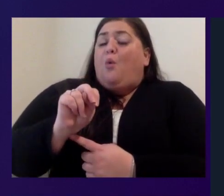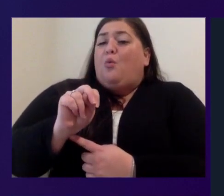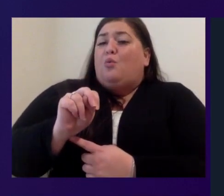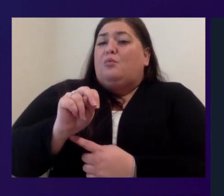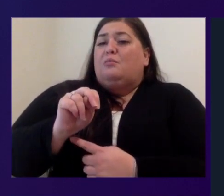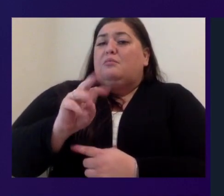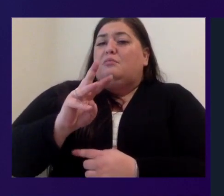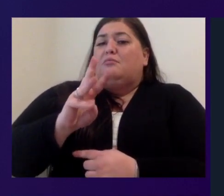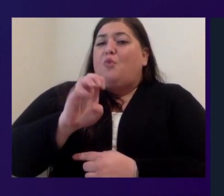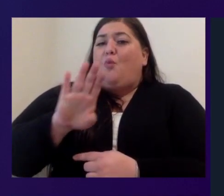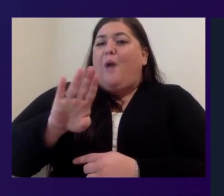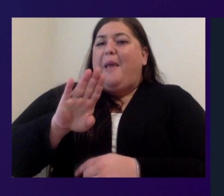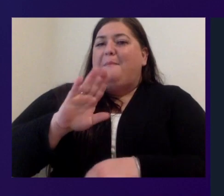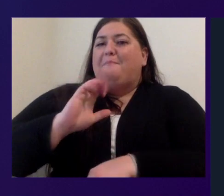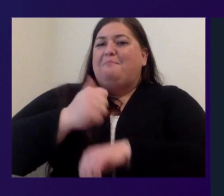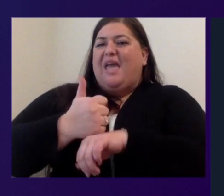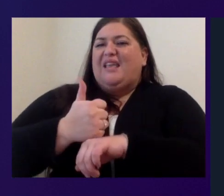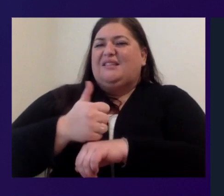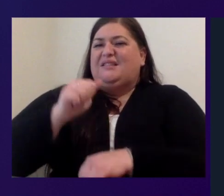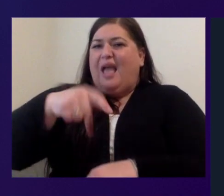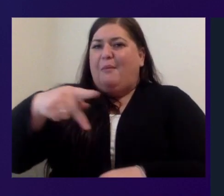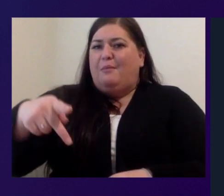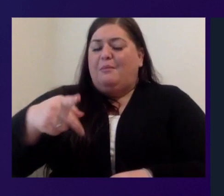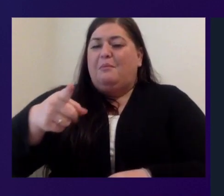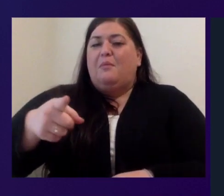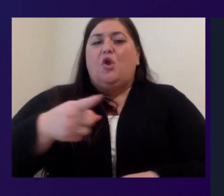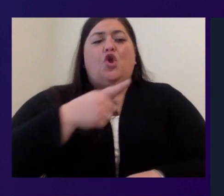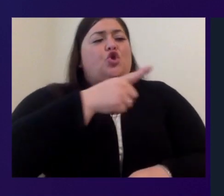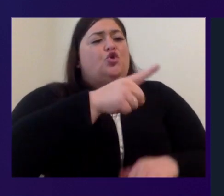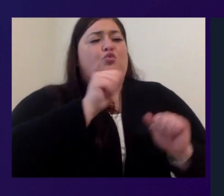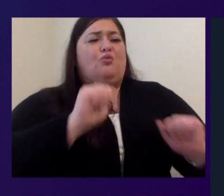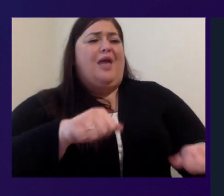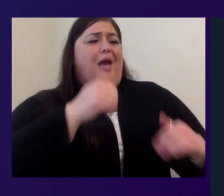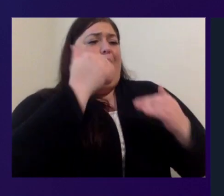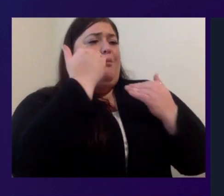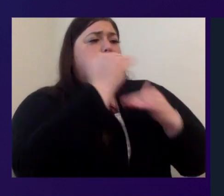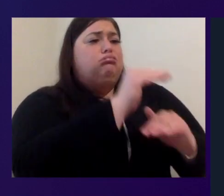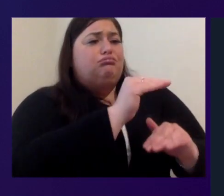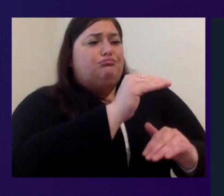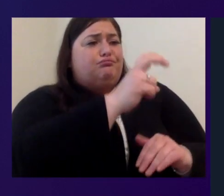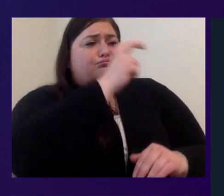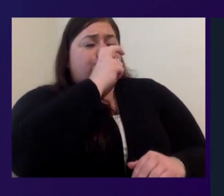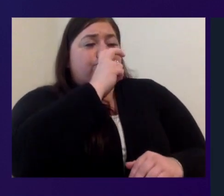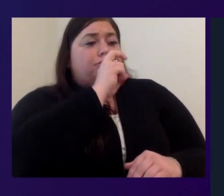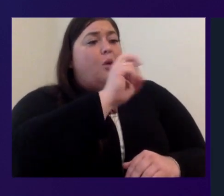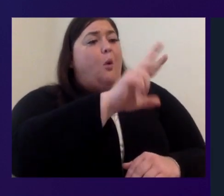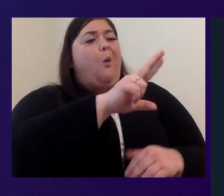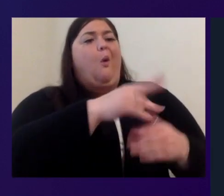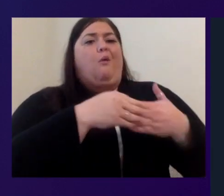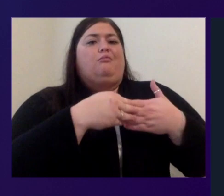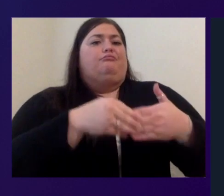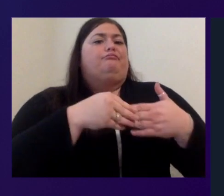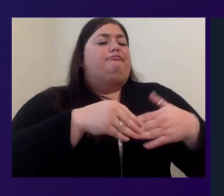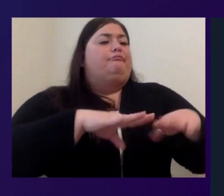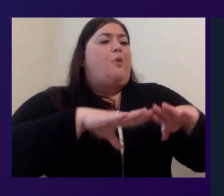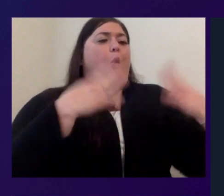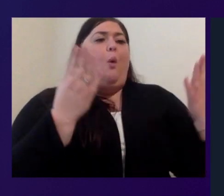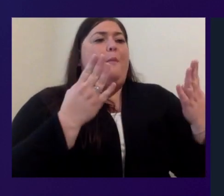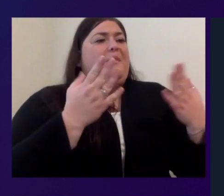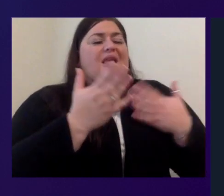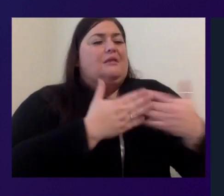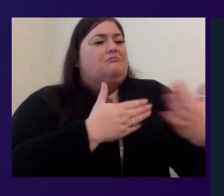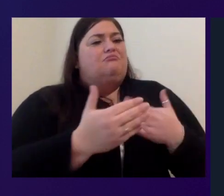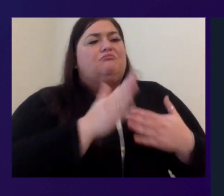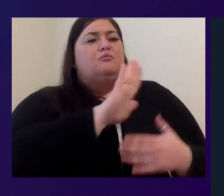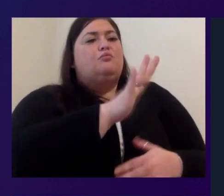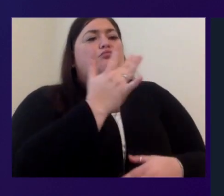my users could access. You can be as restrictive or as permissive as you want to be with how you set up your end users so they can be productive. It can be as